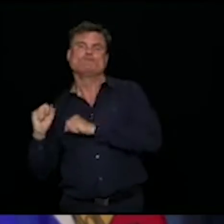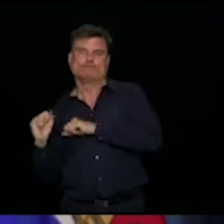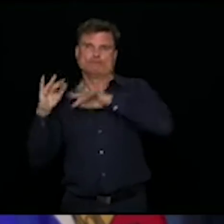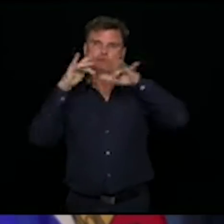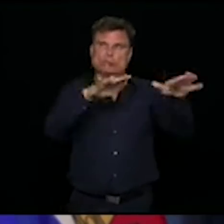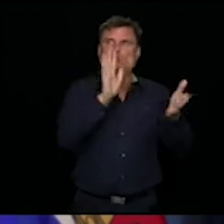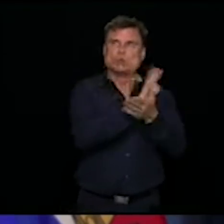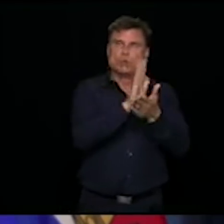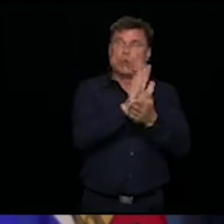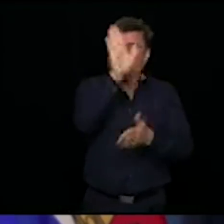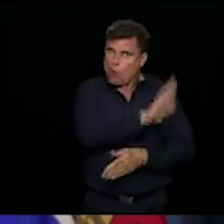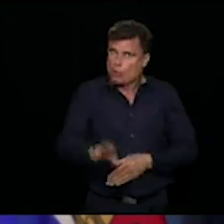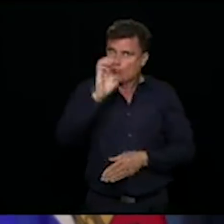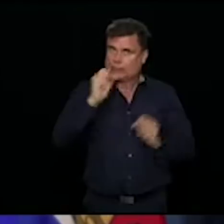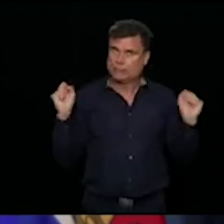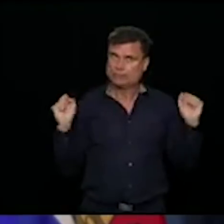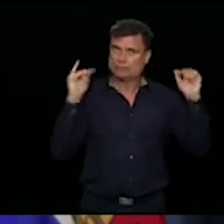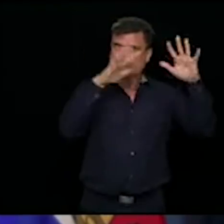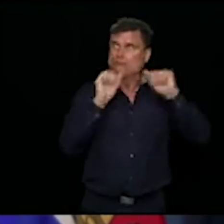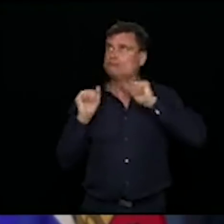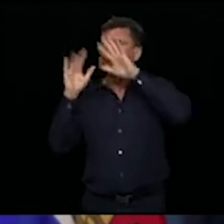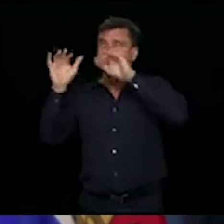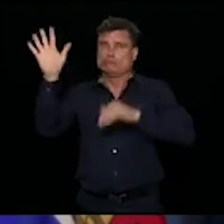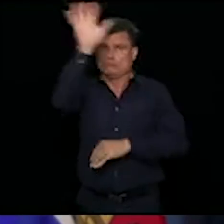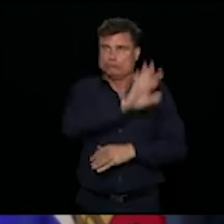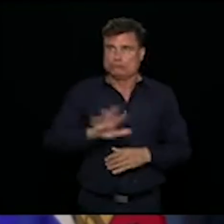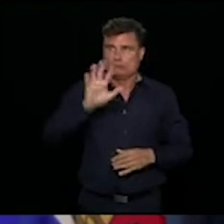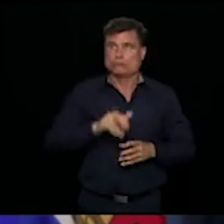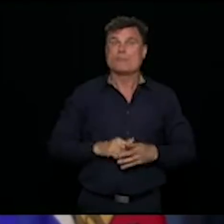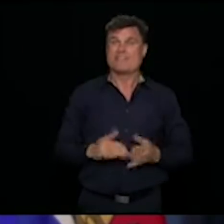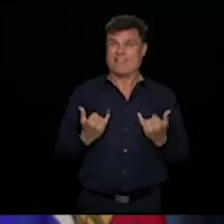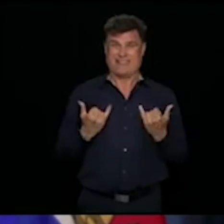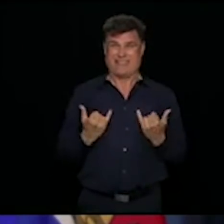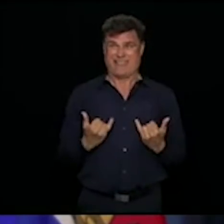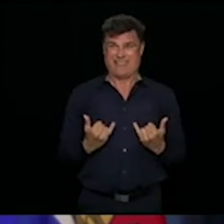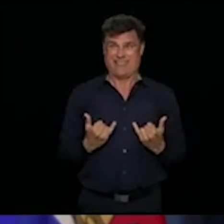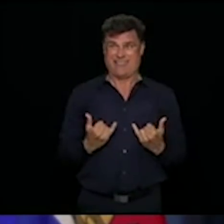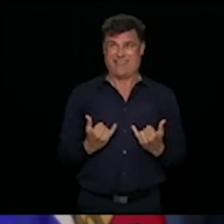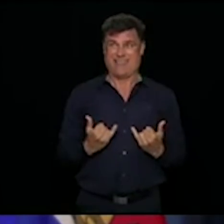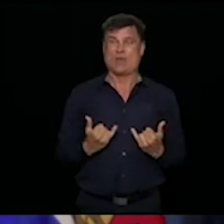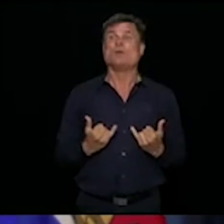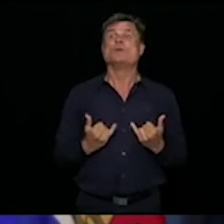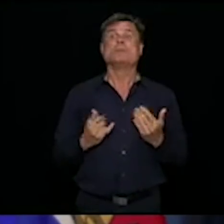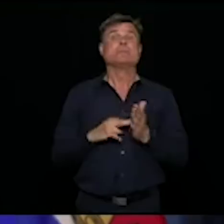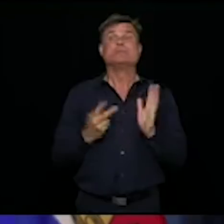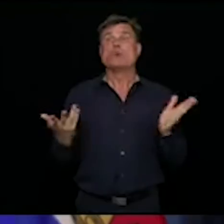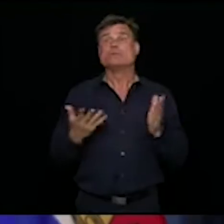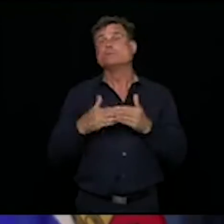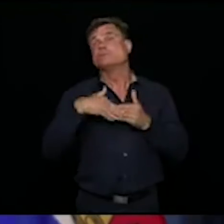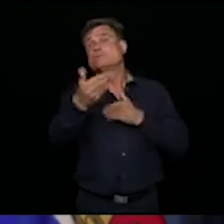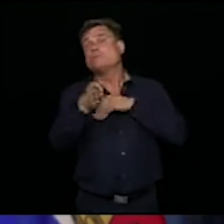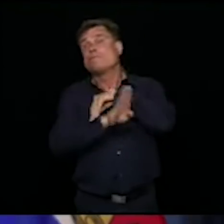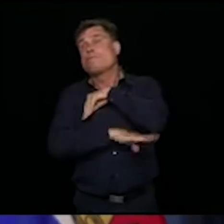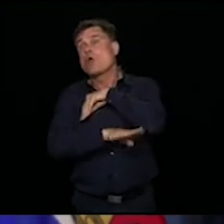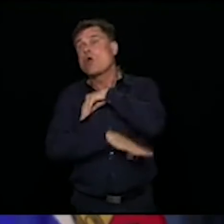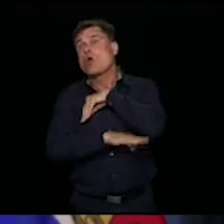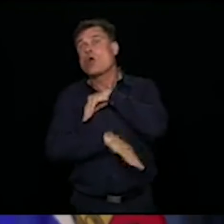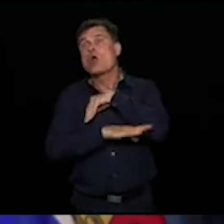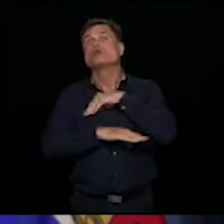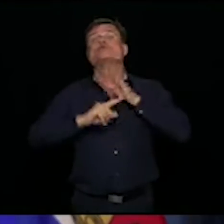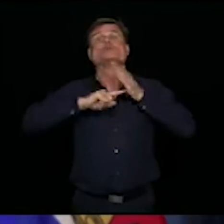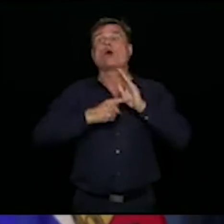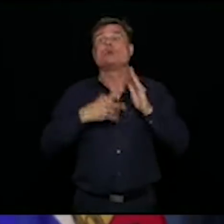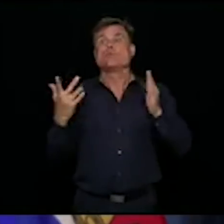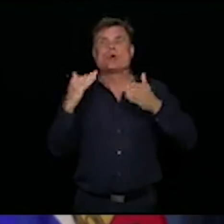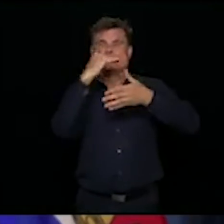to school and attended mostly on a part-time basis schools right across British Columbia. Today, we are announcing that on